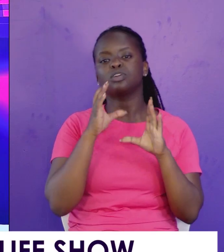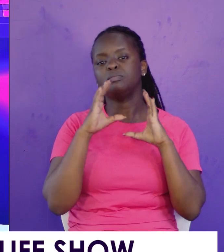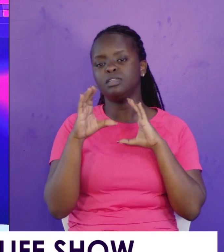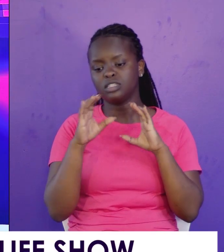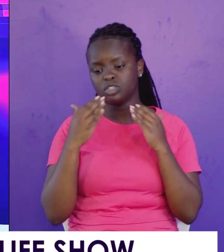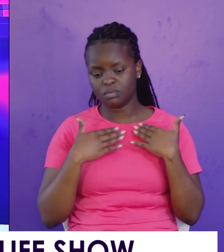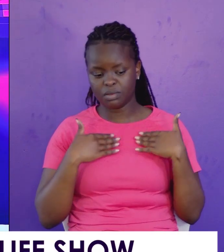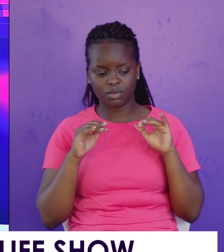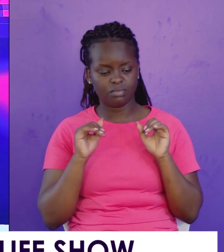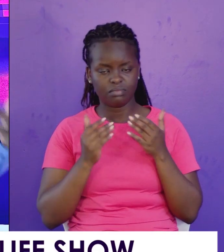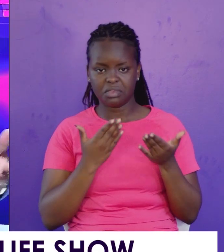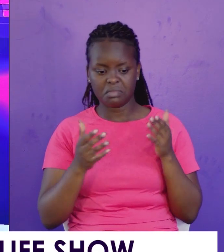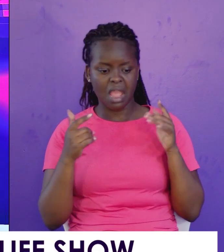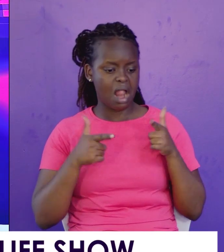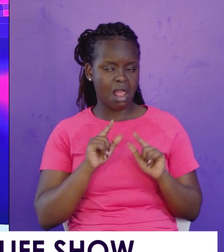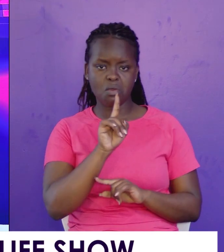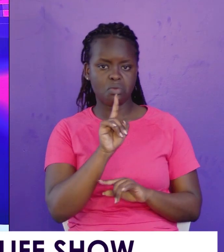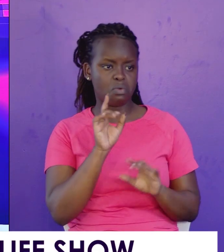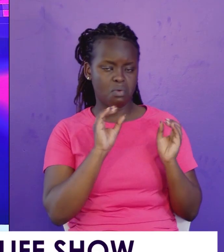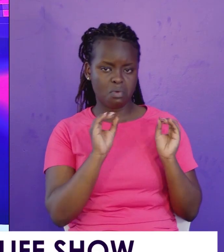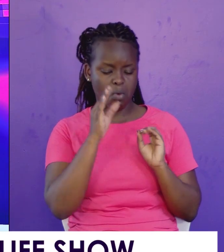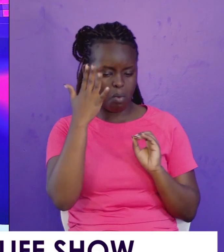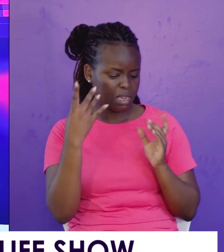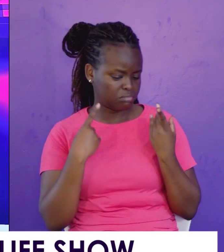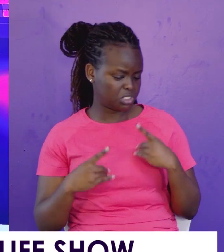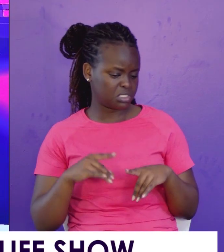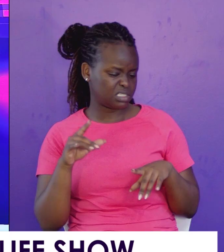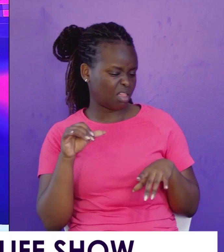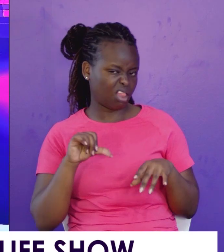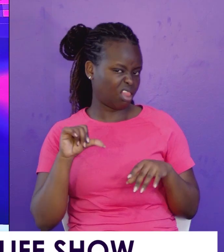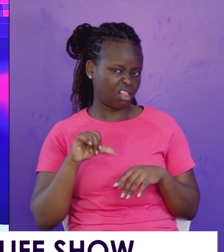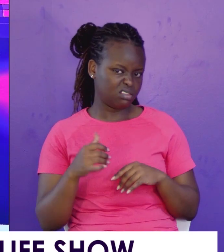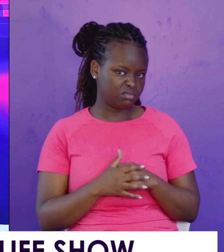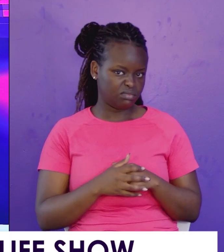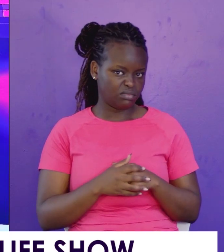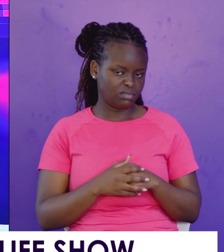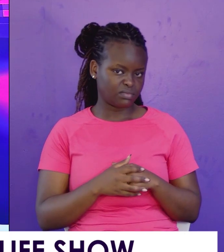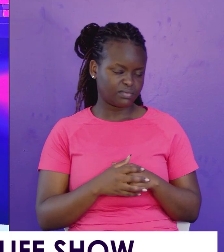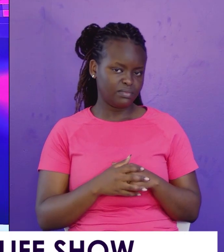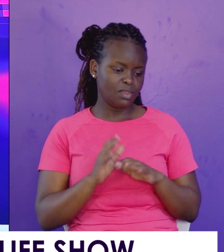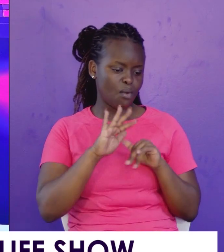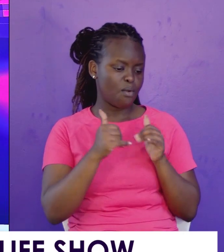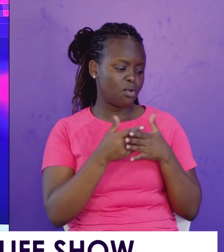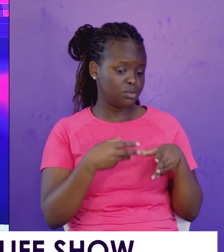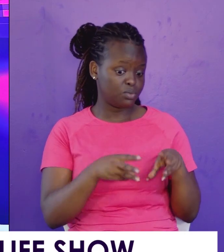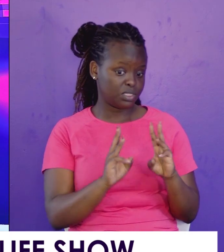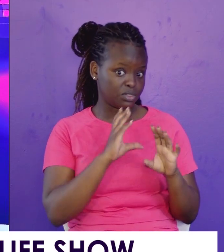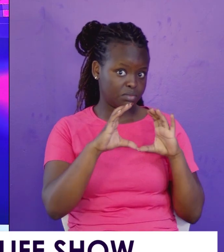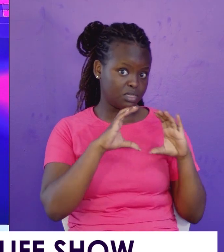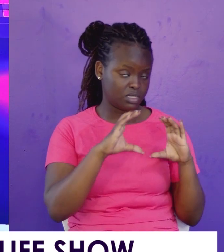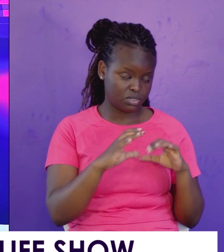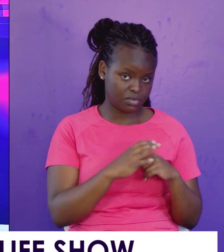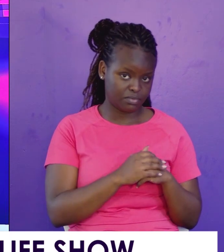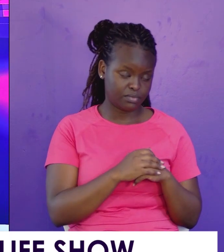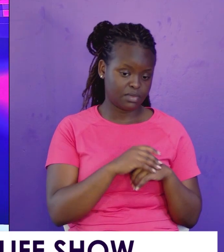may not even allow you to speak because the way you are dressed. So those are all ways of communication.